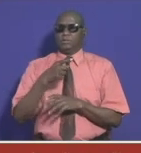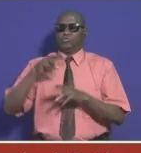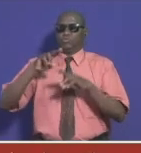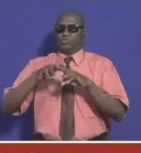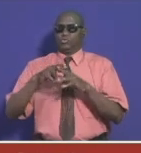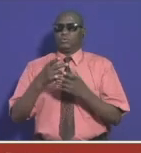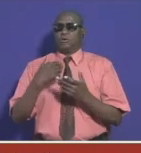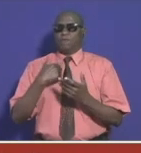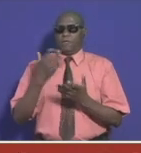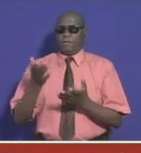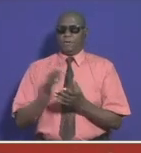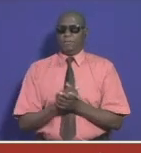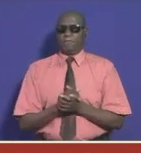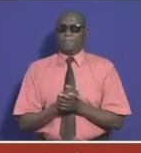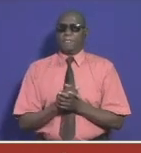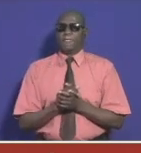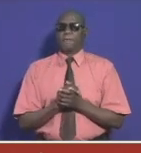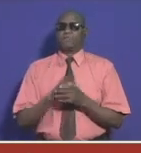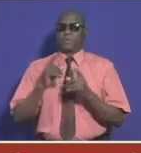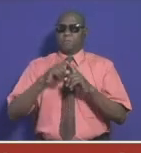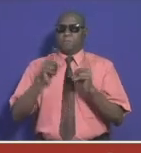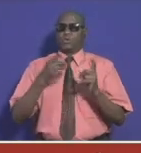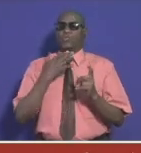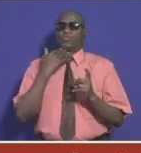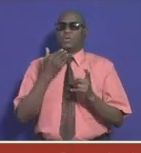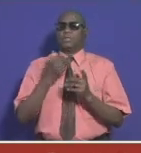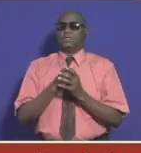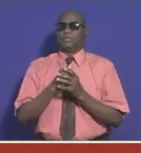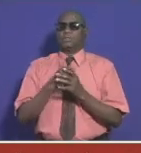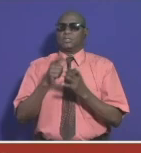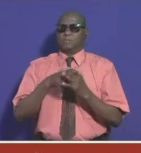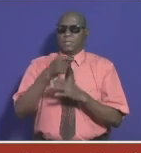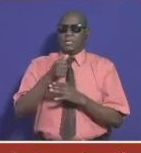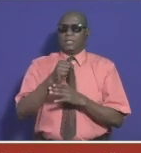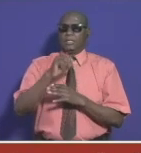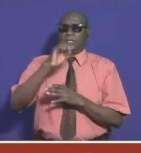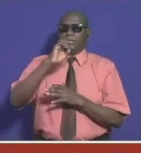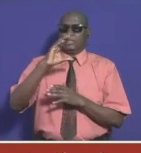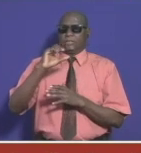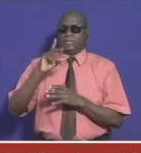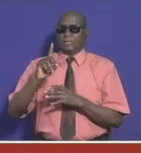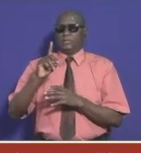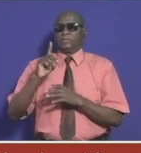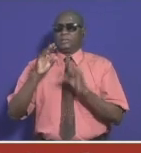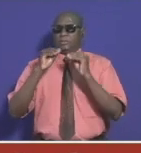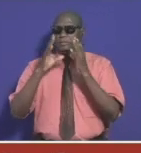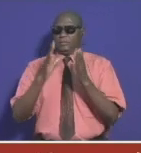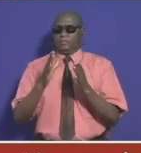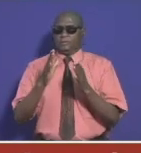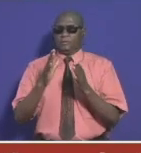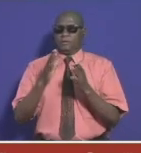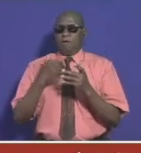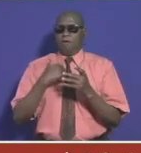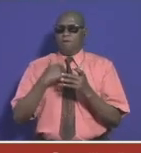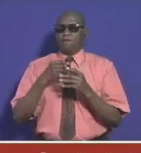hold. Oyou, however, wants the government to address the remuneration of ECD teachers while claiming that the ECD teachers have the most